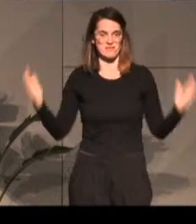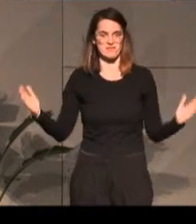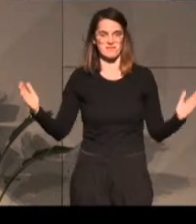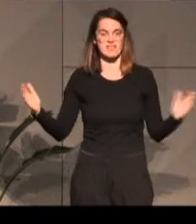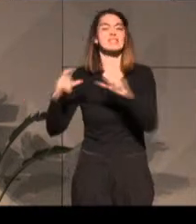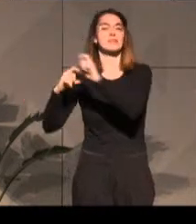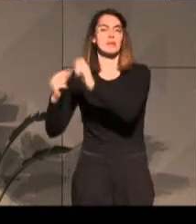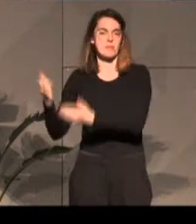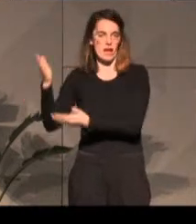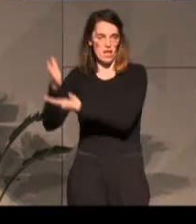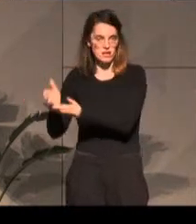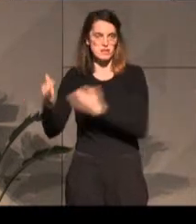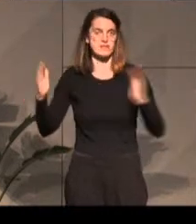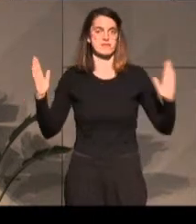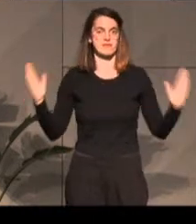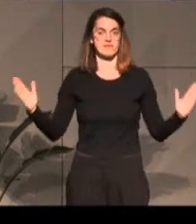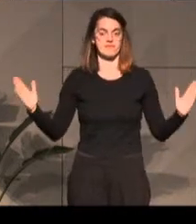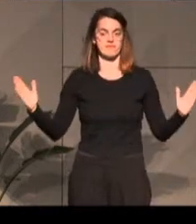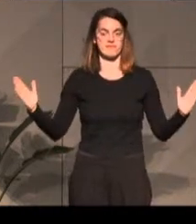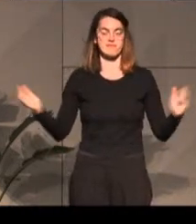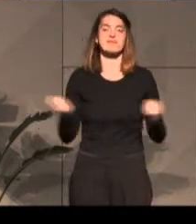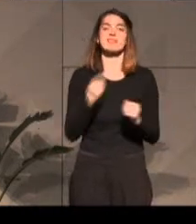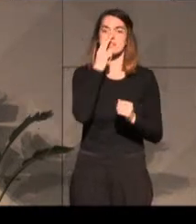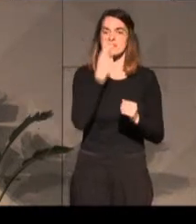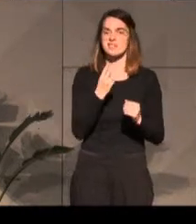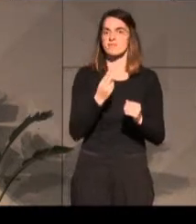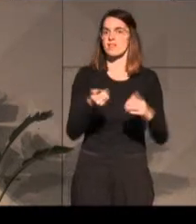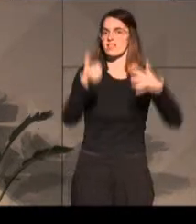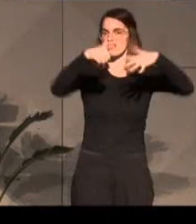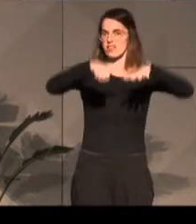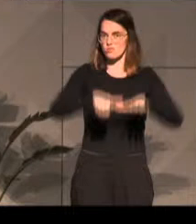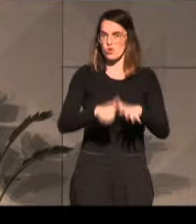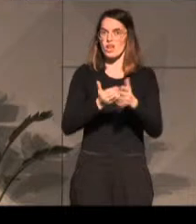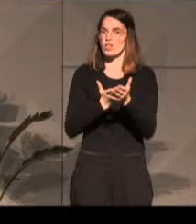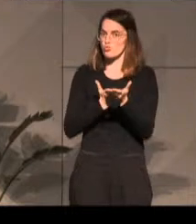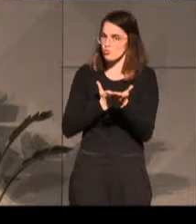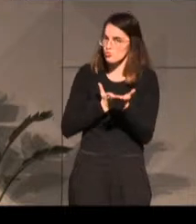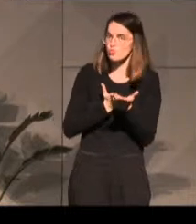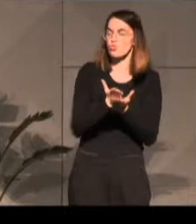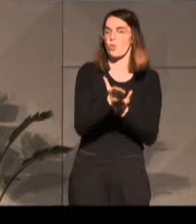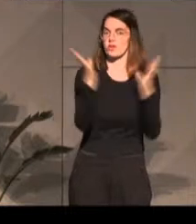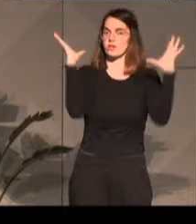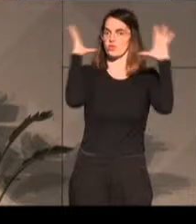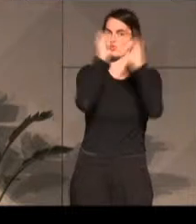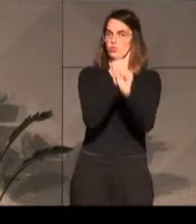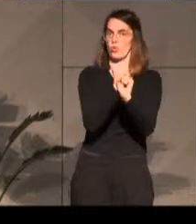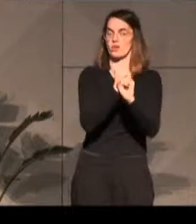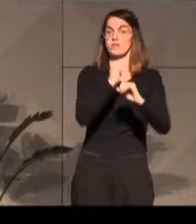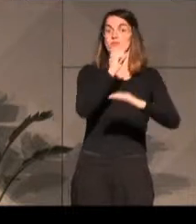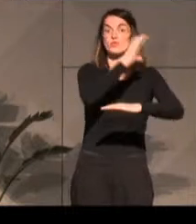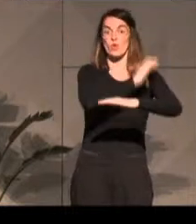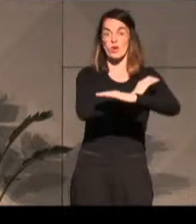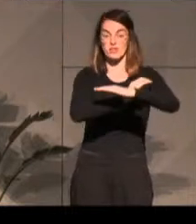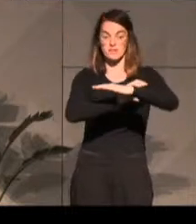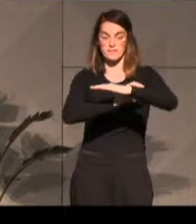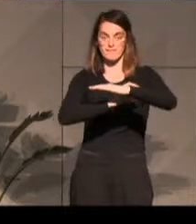month. In the Arctic, for half a year, there is the polar night, no sun